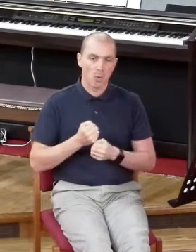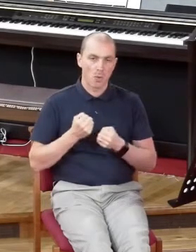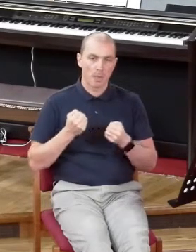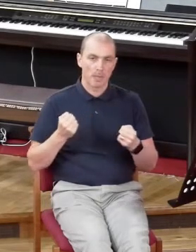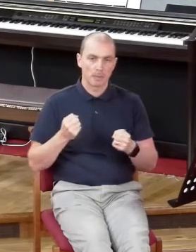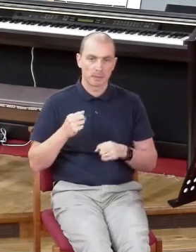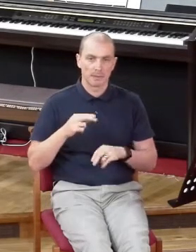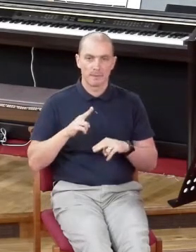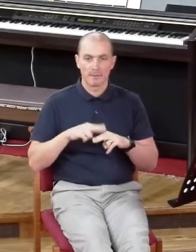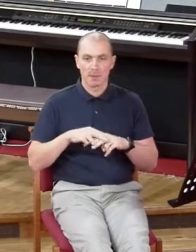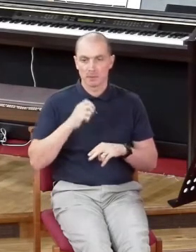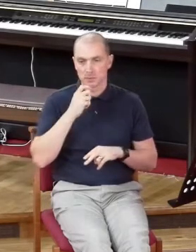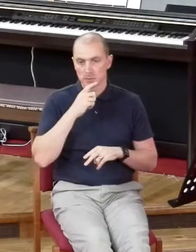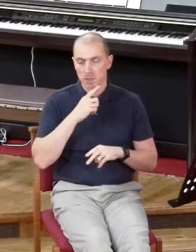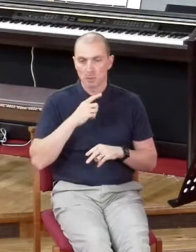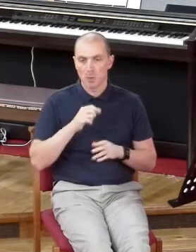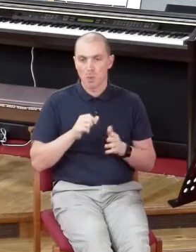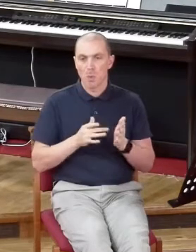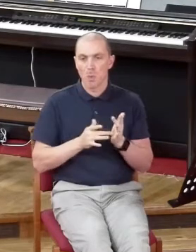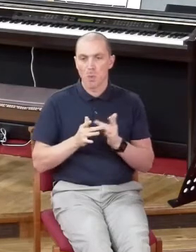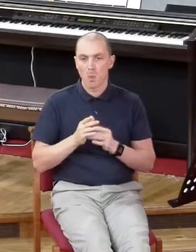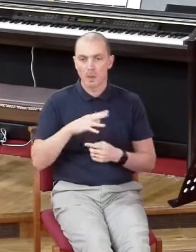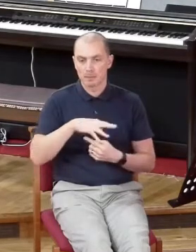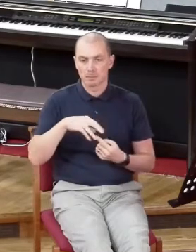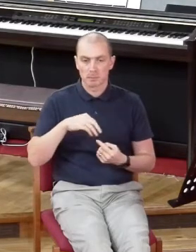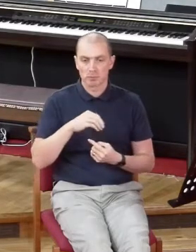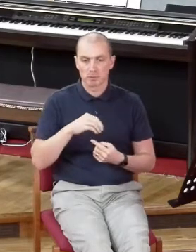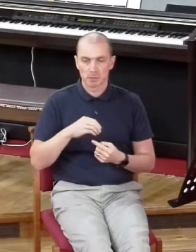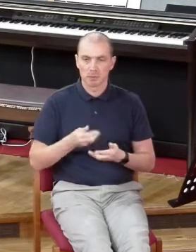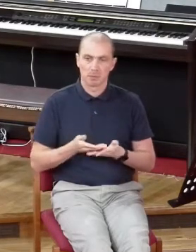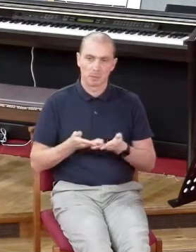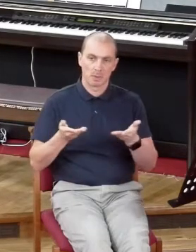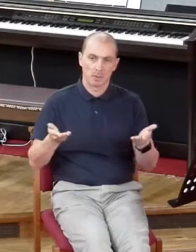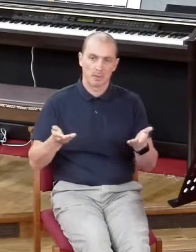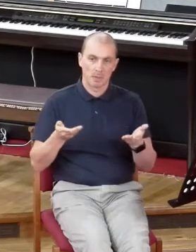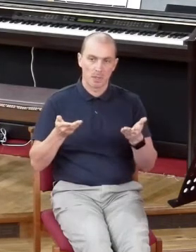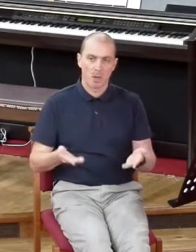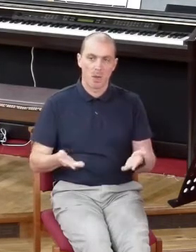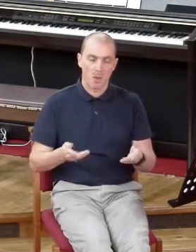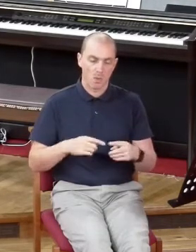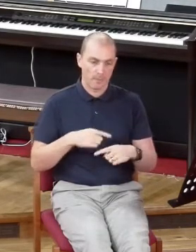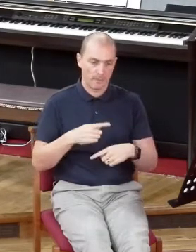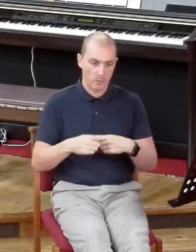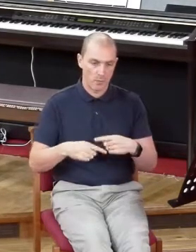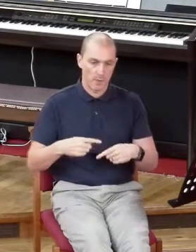with you now and forevermore.